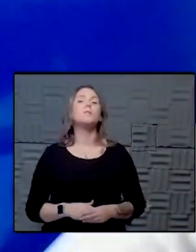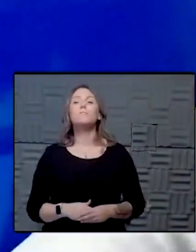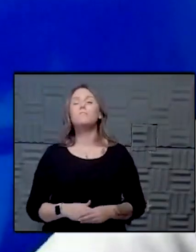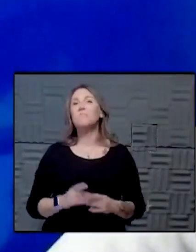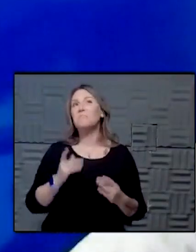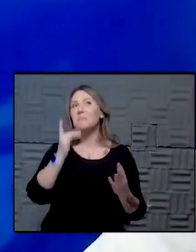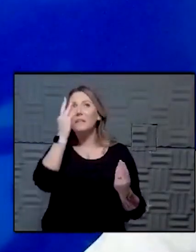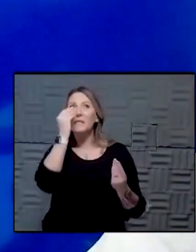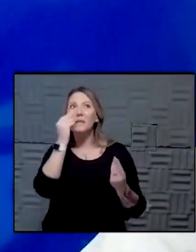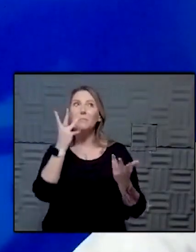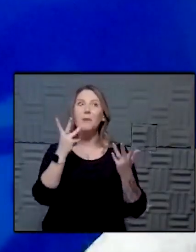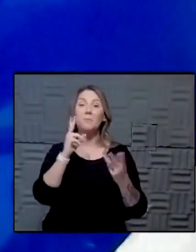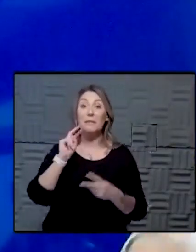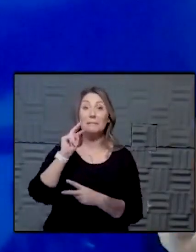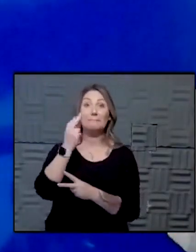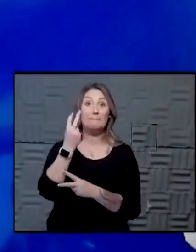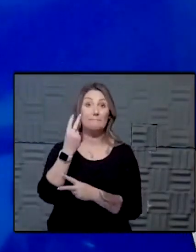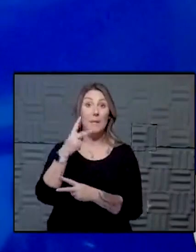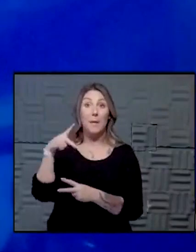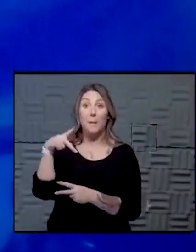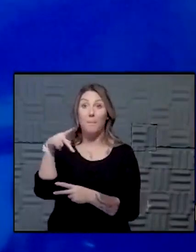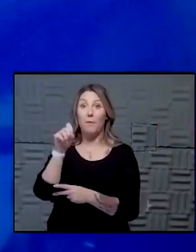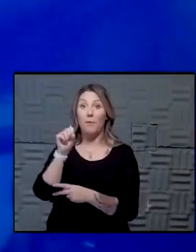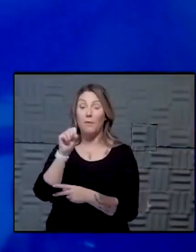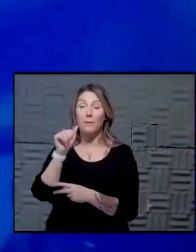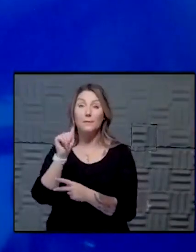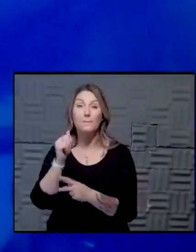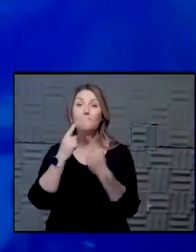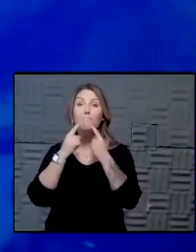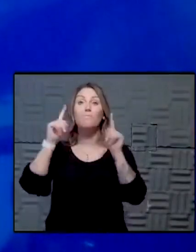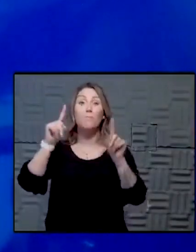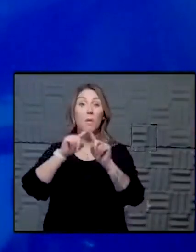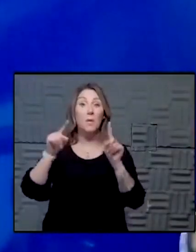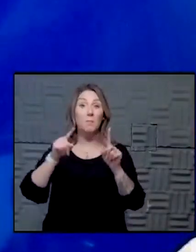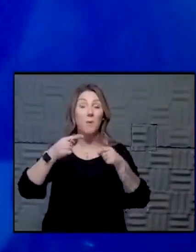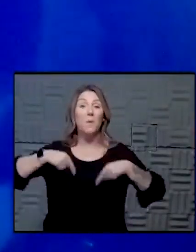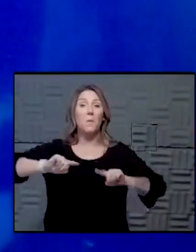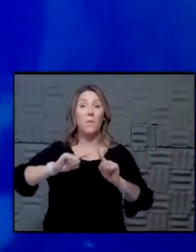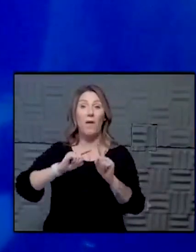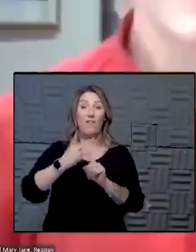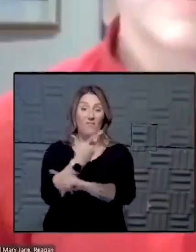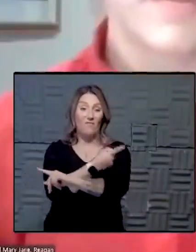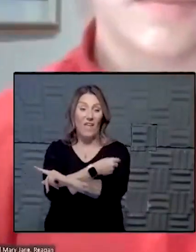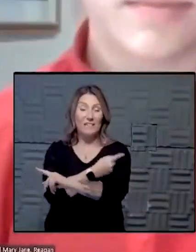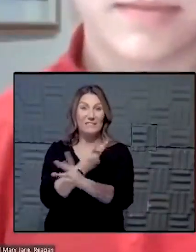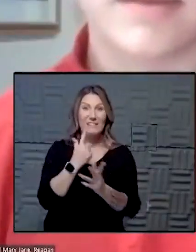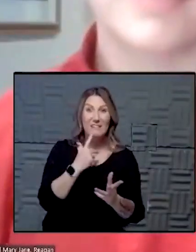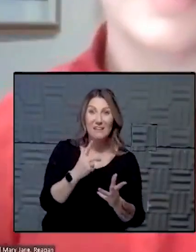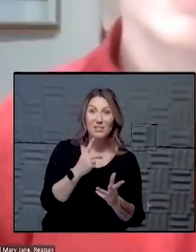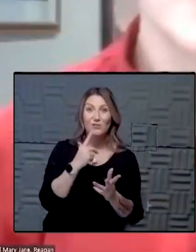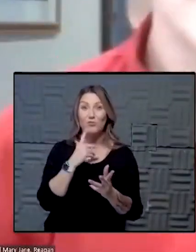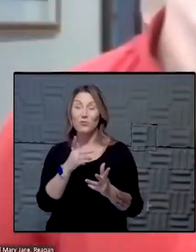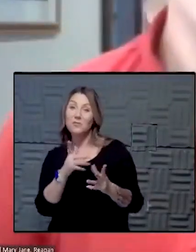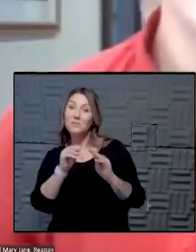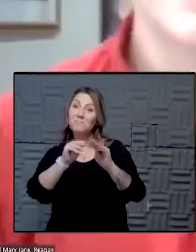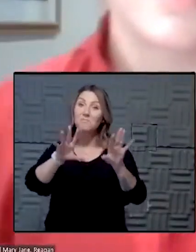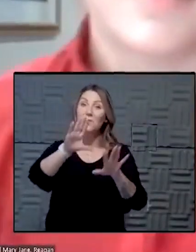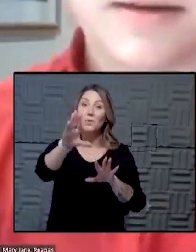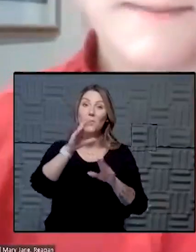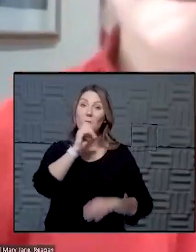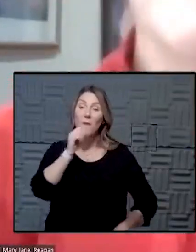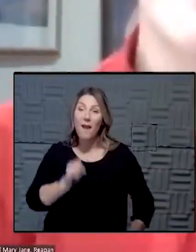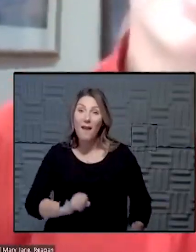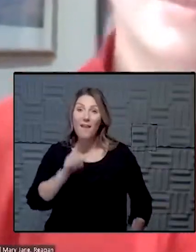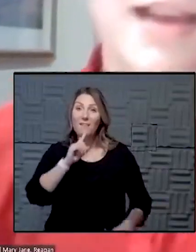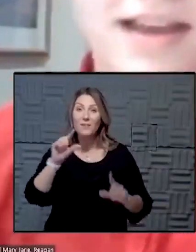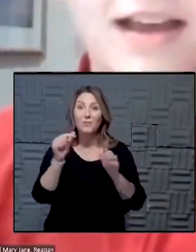a second public service announcement about not just mask wearing, but as vaccination hits your age group? Or can we expect another public service announcement that's what